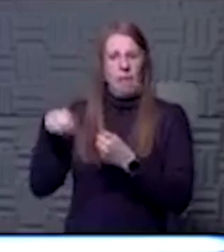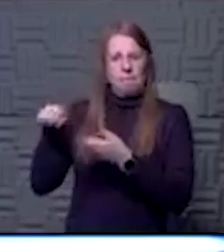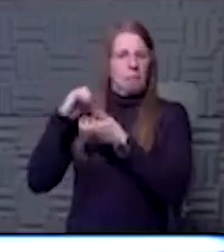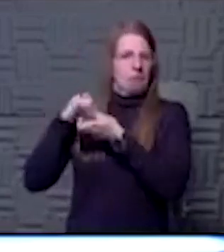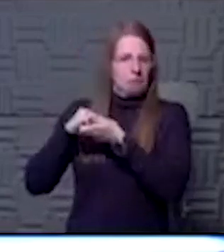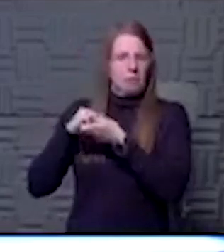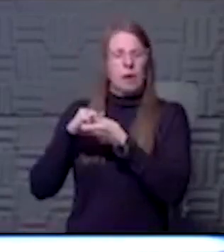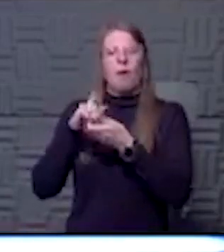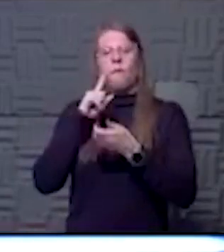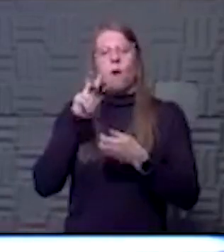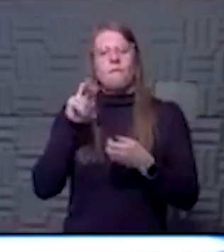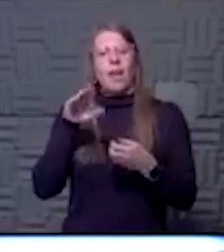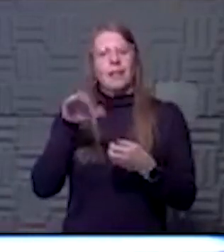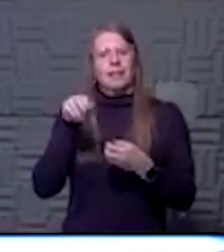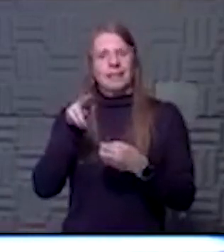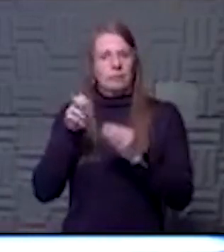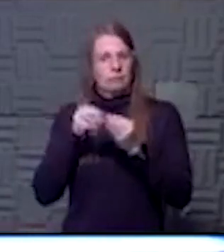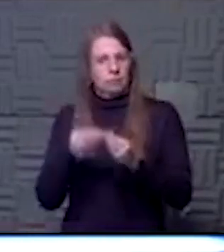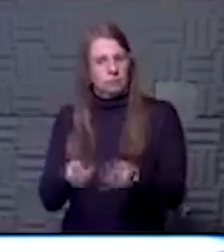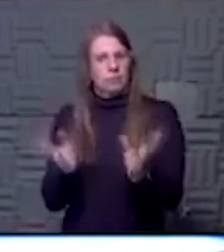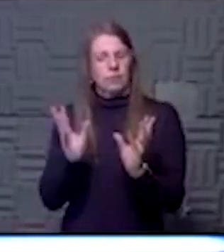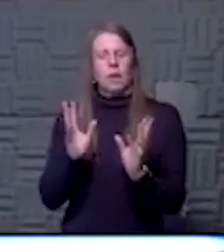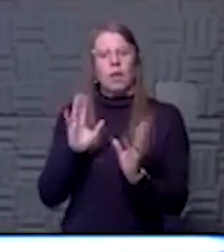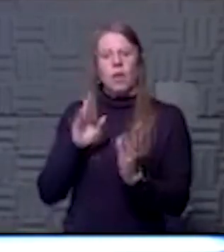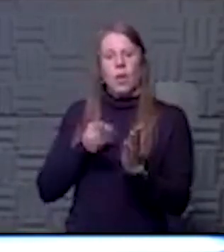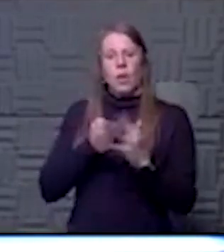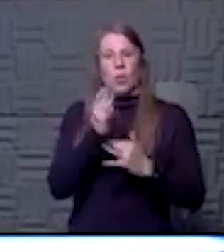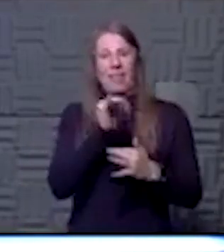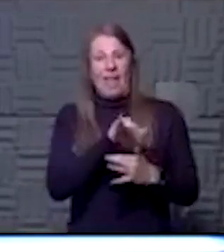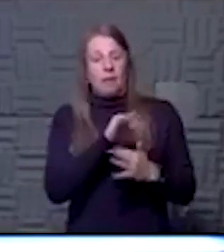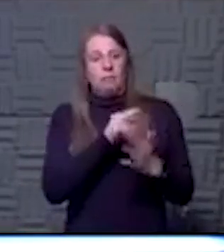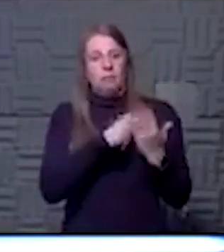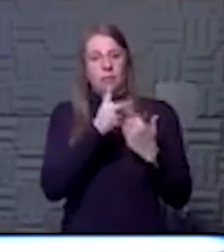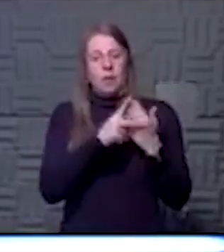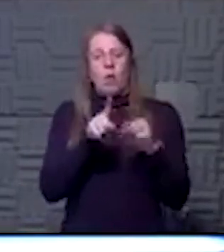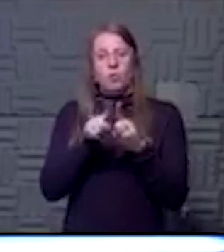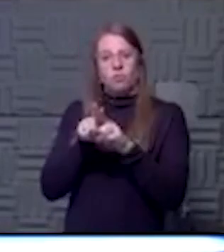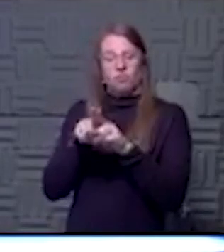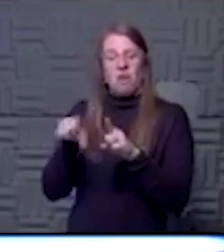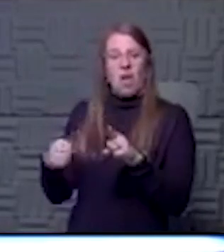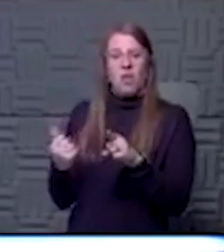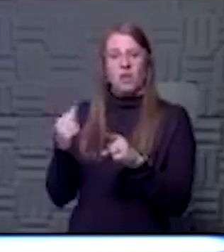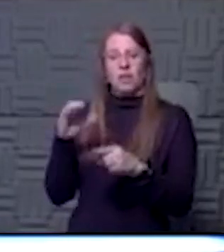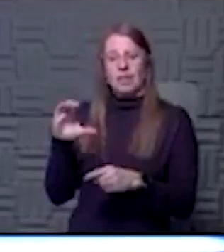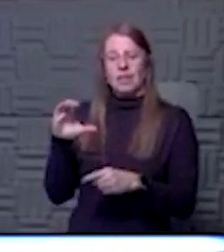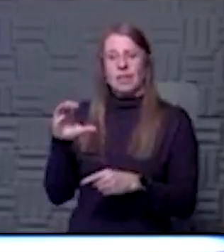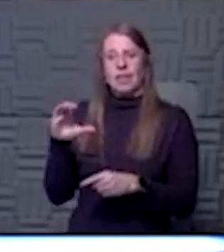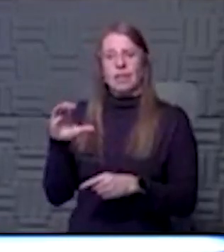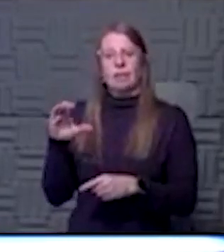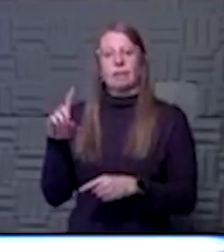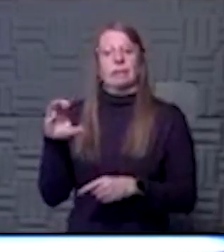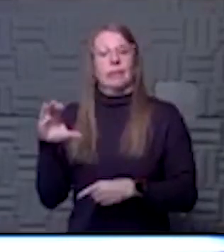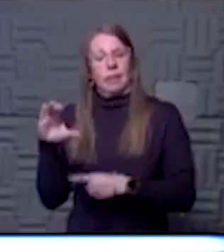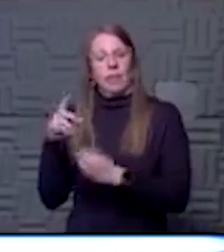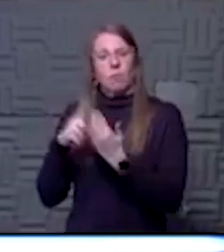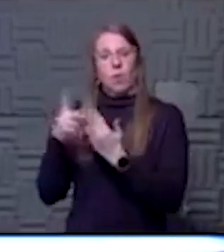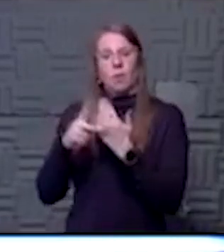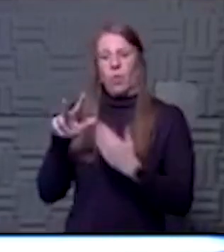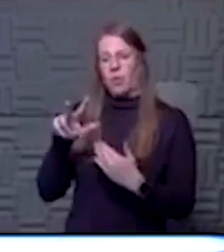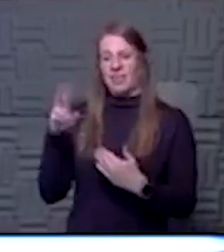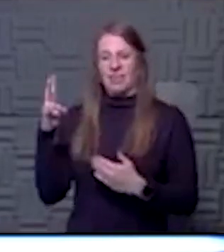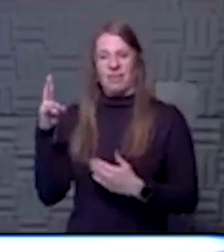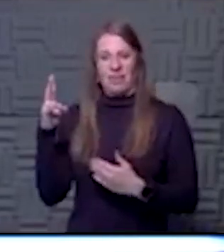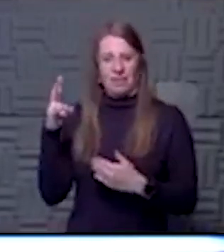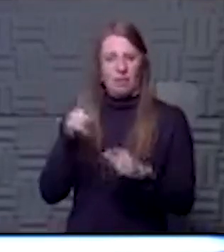vaccine distributions through that program, as well as some other CDC programs, 317 and others